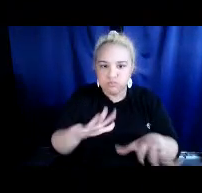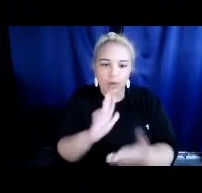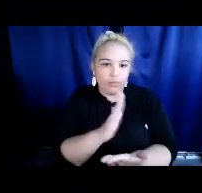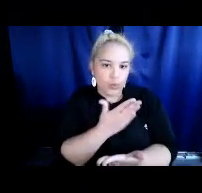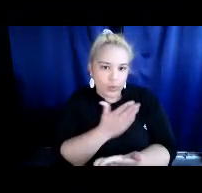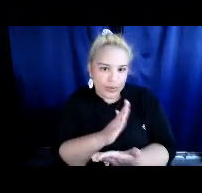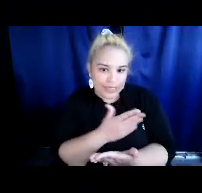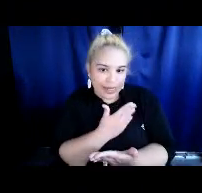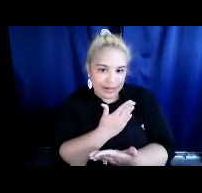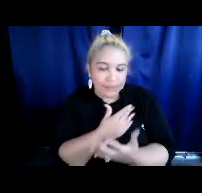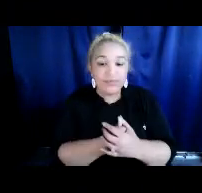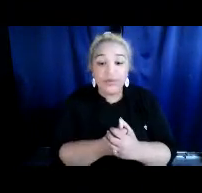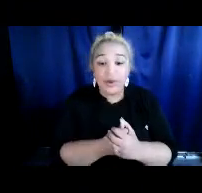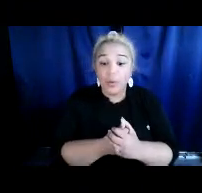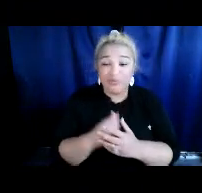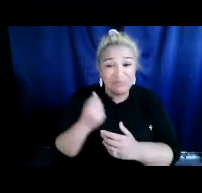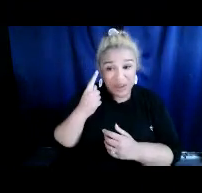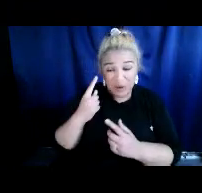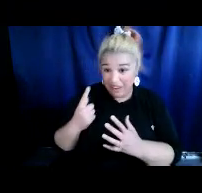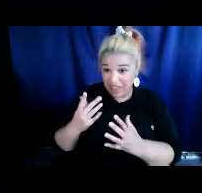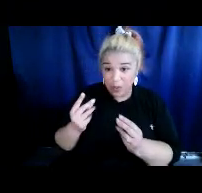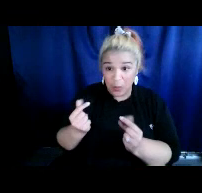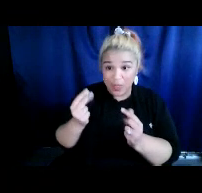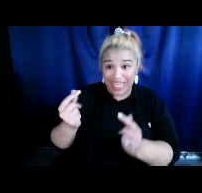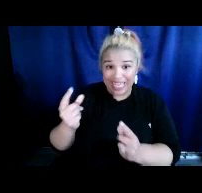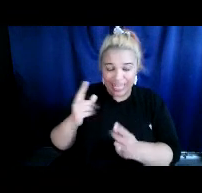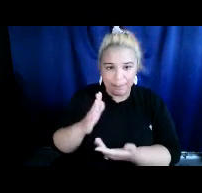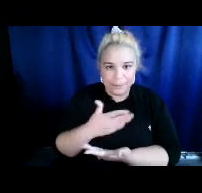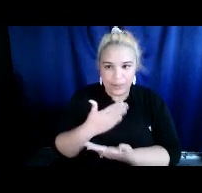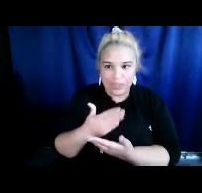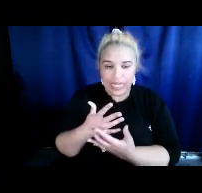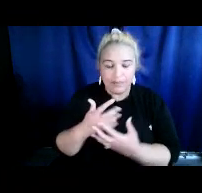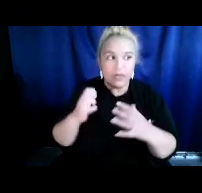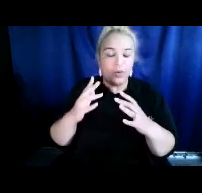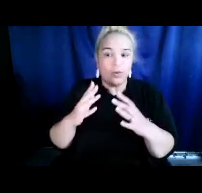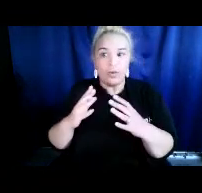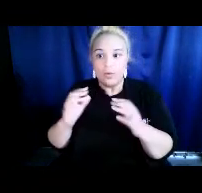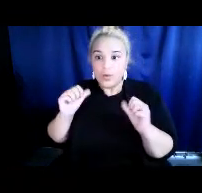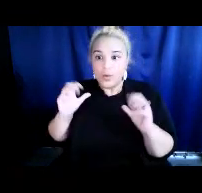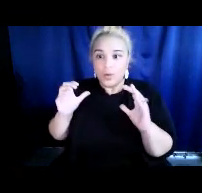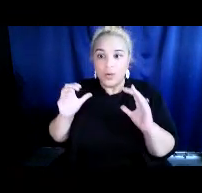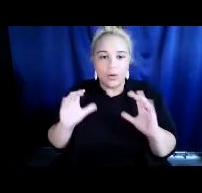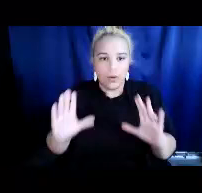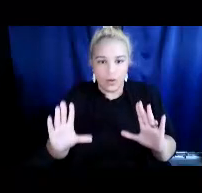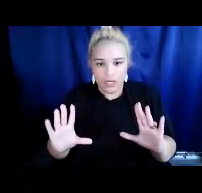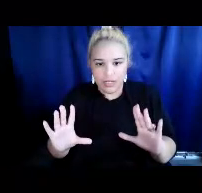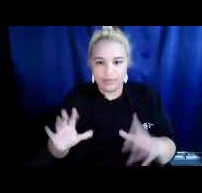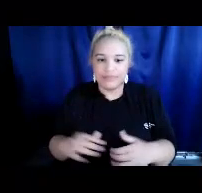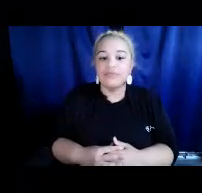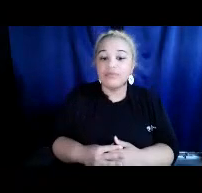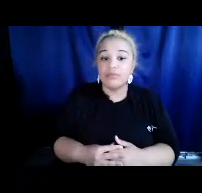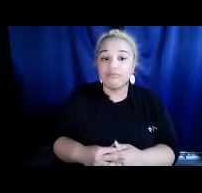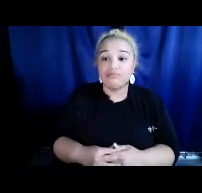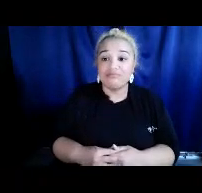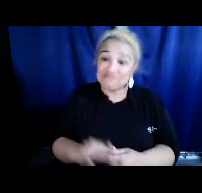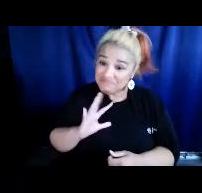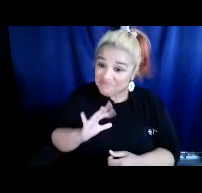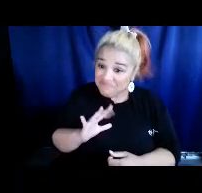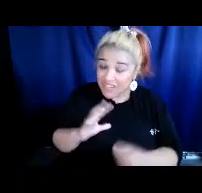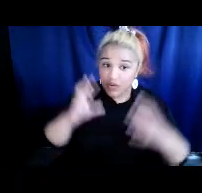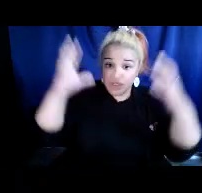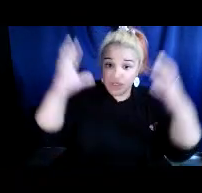quick, upbeating music can be alerting. And headphones can be useful to listen to music or sounds in